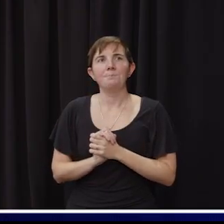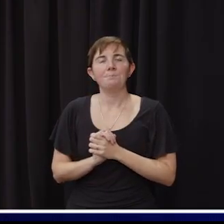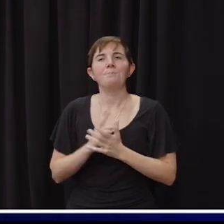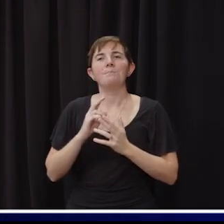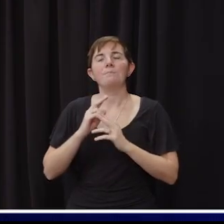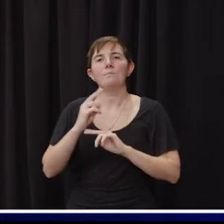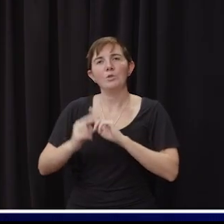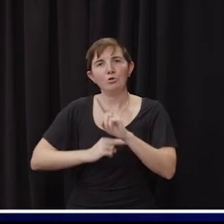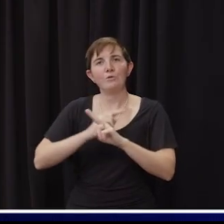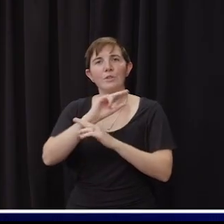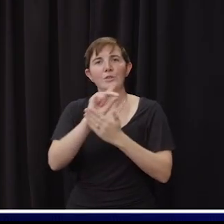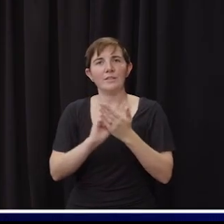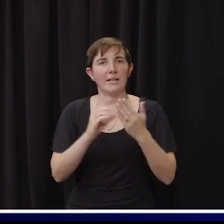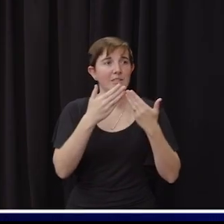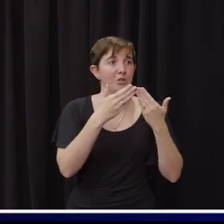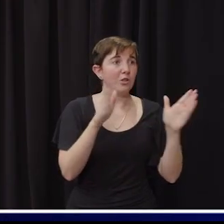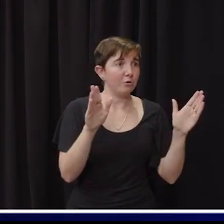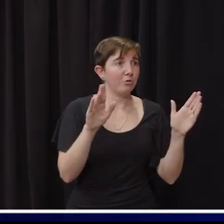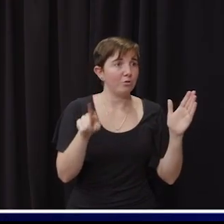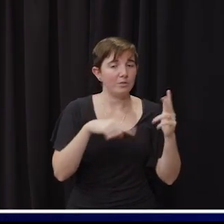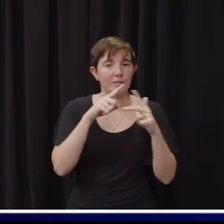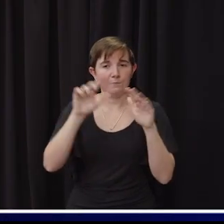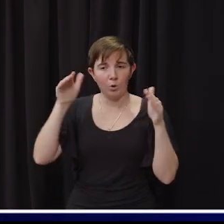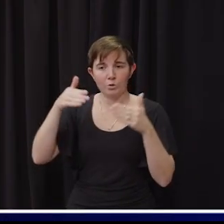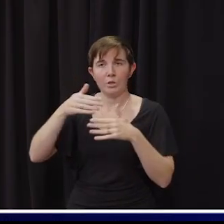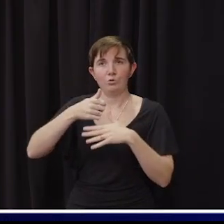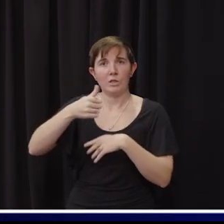universal design in general and then transportation.